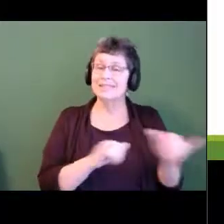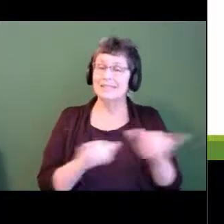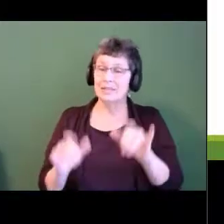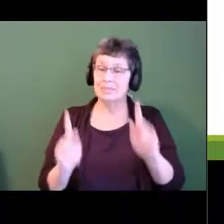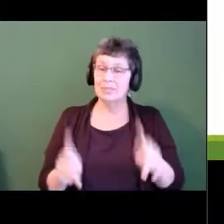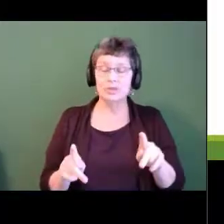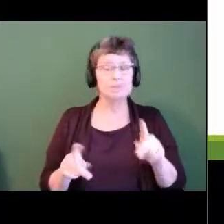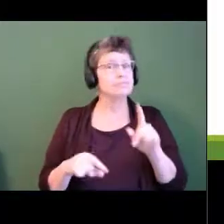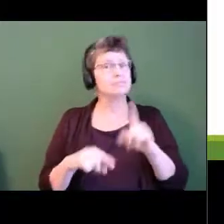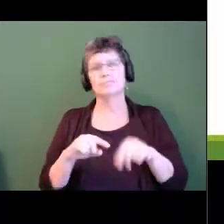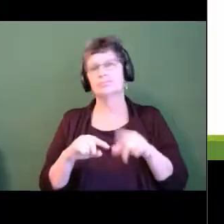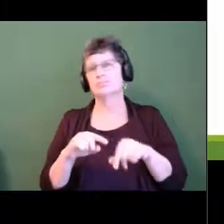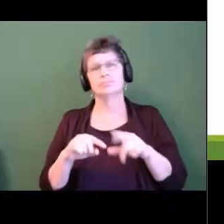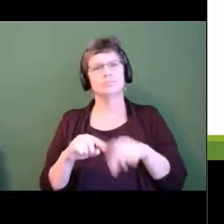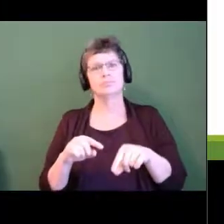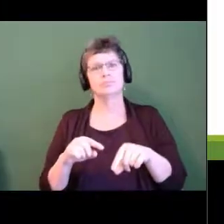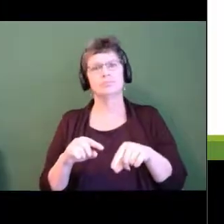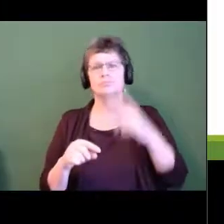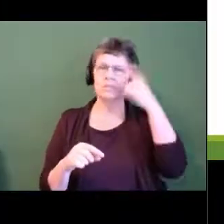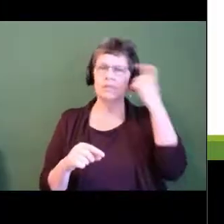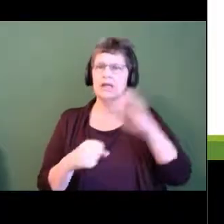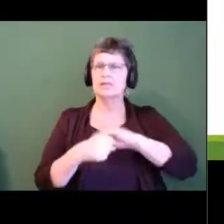receiving those or other services at home.